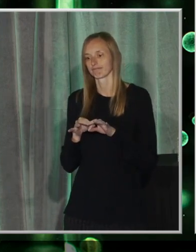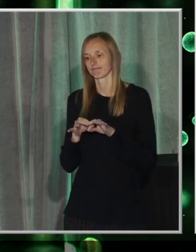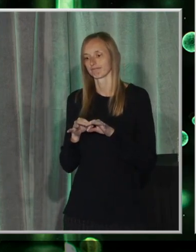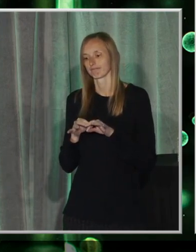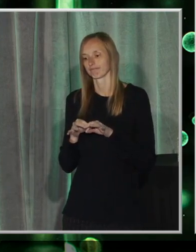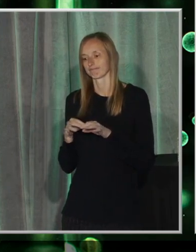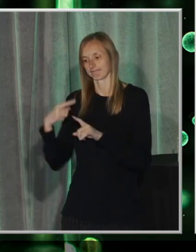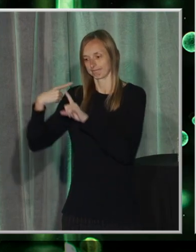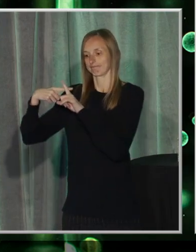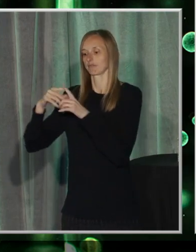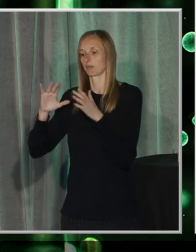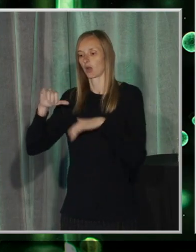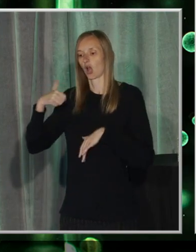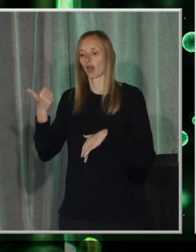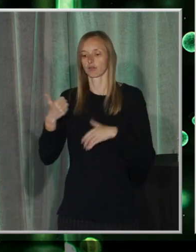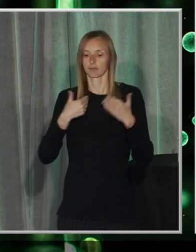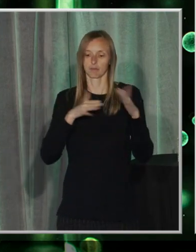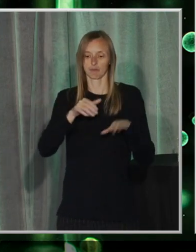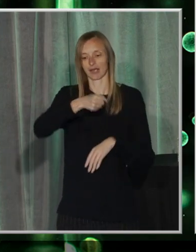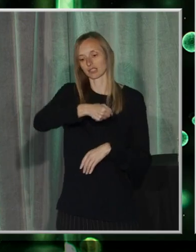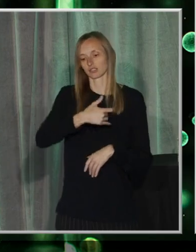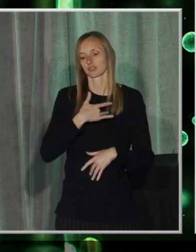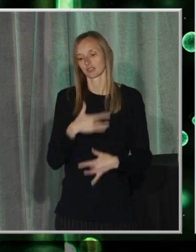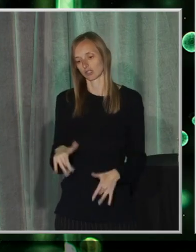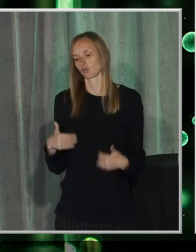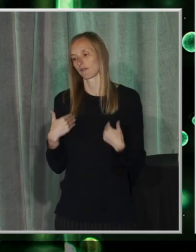other packages that we usually had.